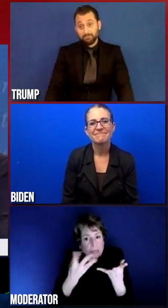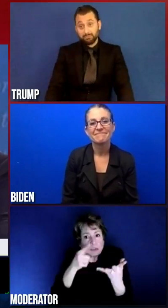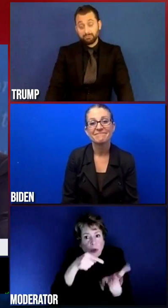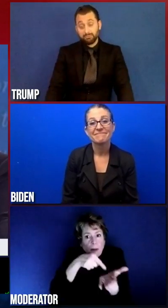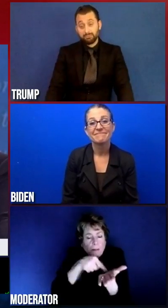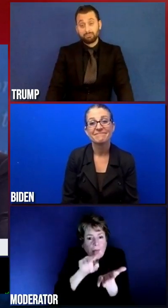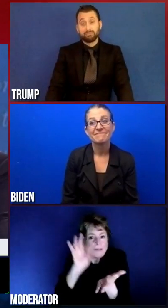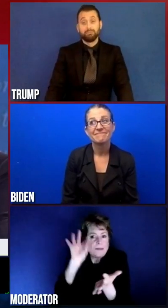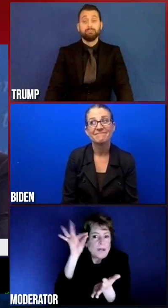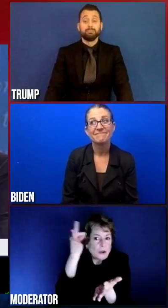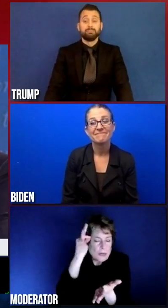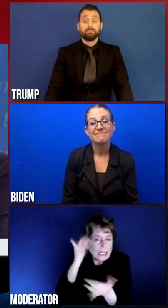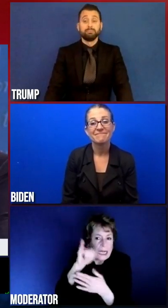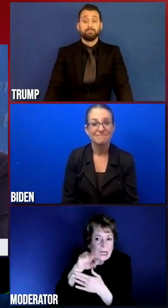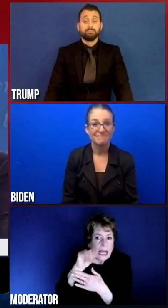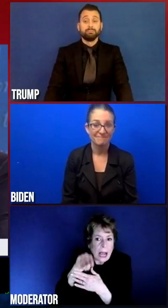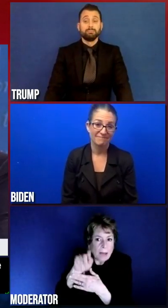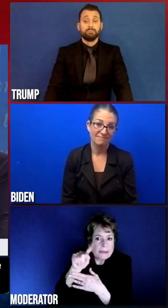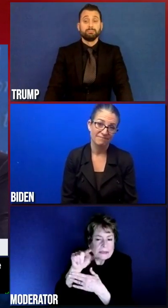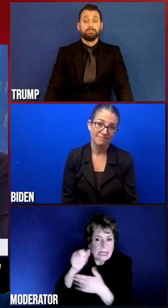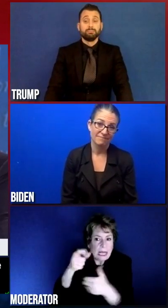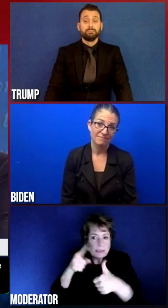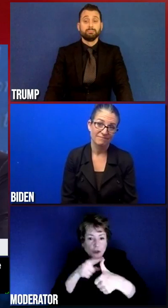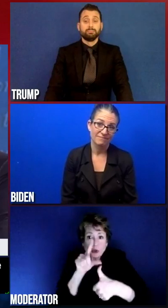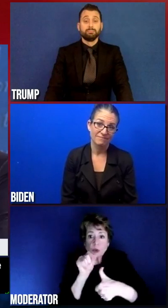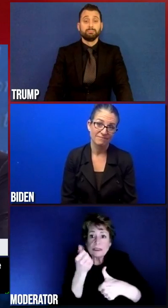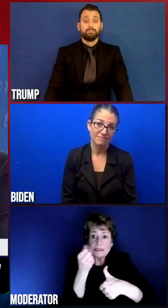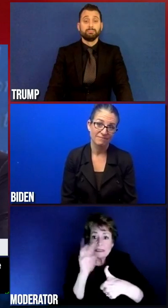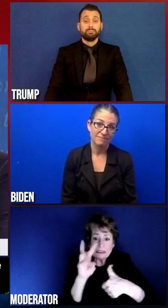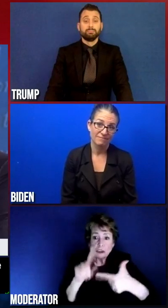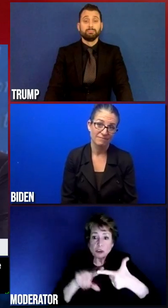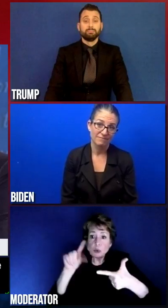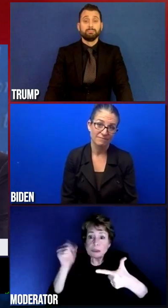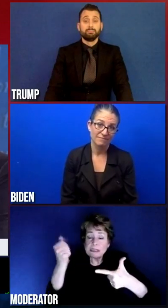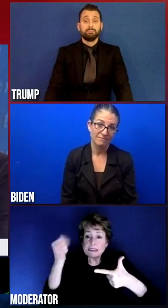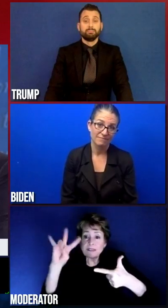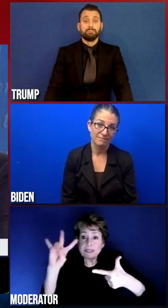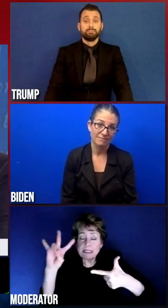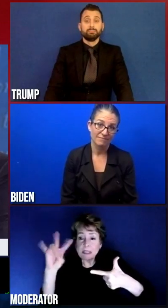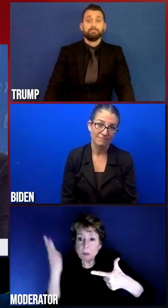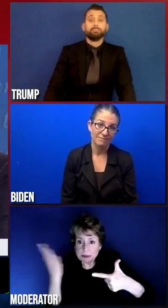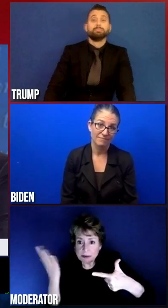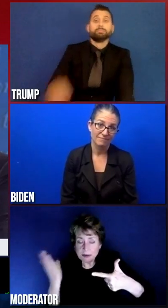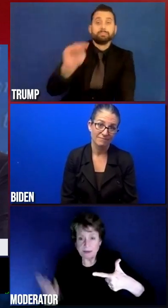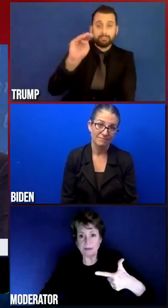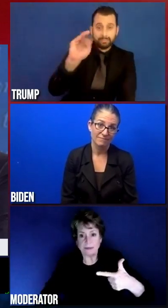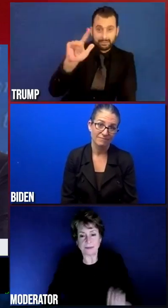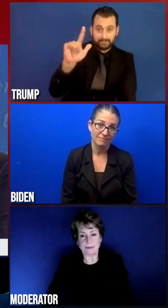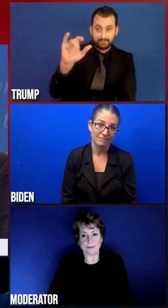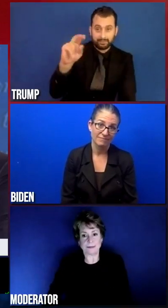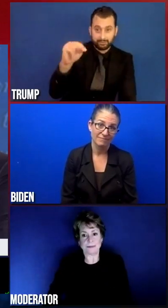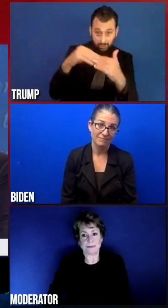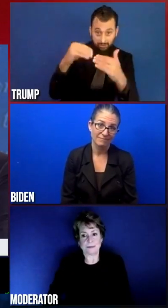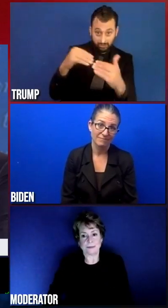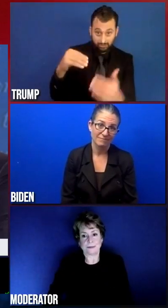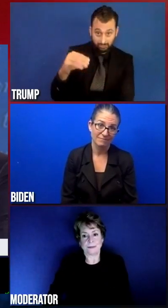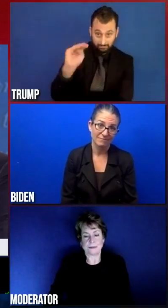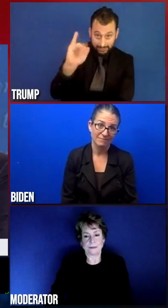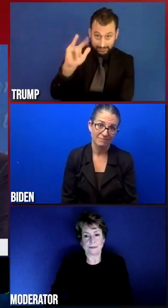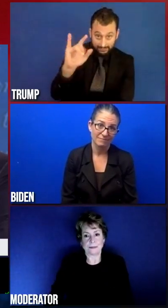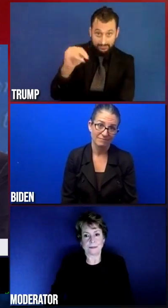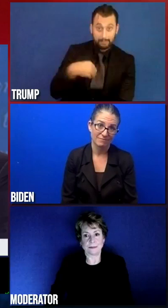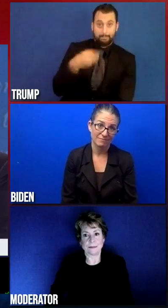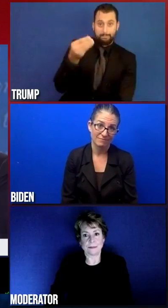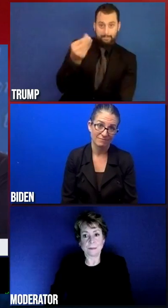in 2016 and 2017? Millions of dollars. You paid millions of dollars? Millions of dollars, So yes. not $750? Millions of dollars, and you'll get to see